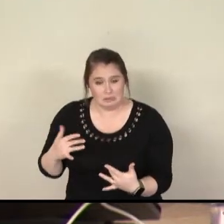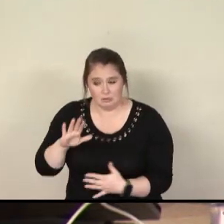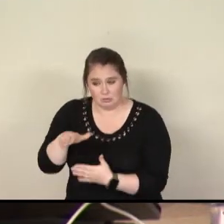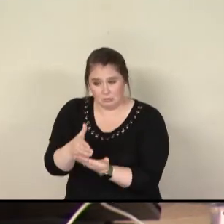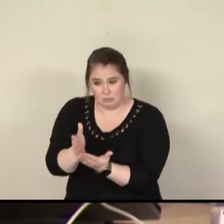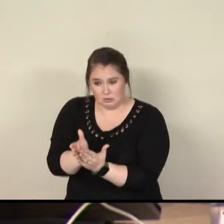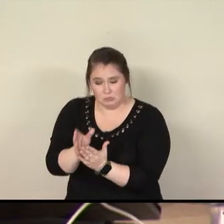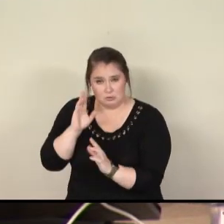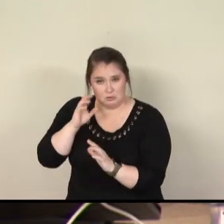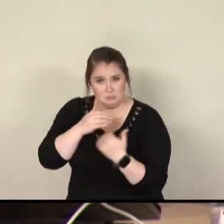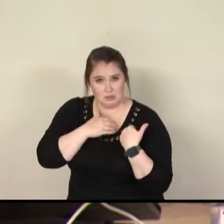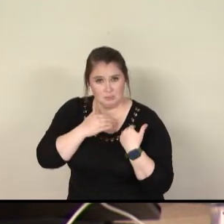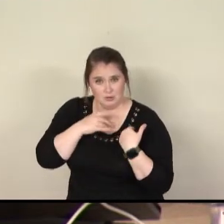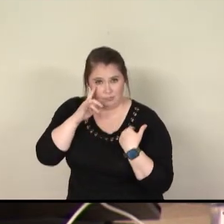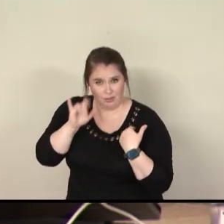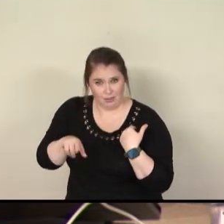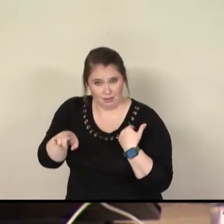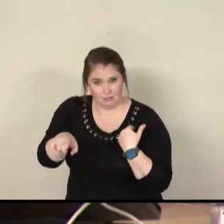budget responsibilities?